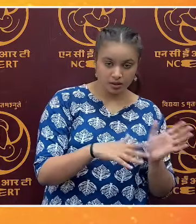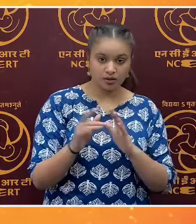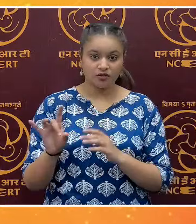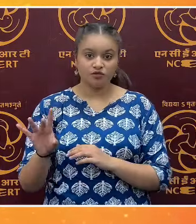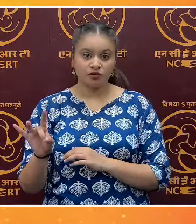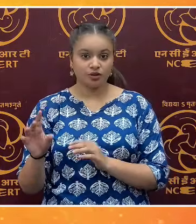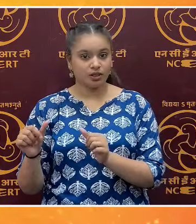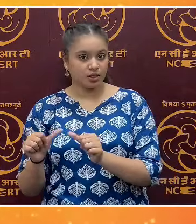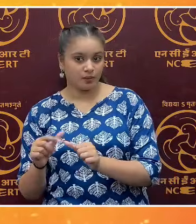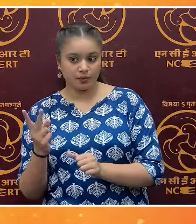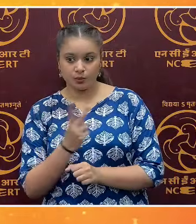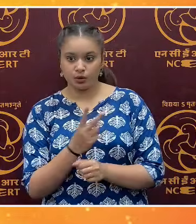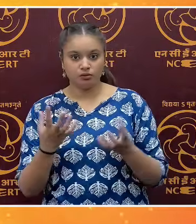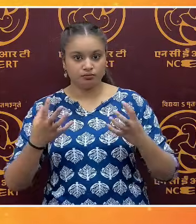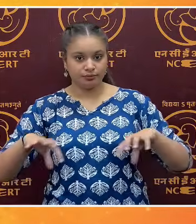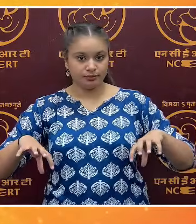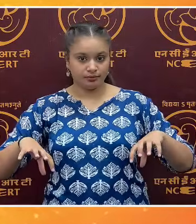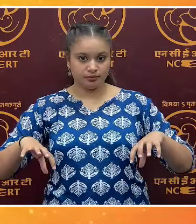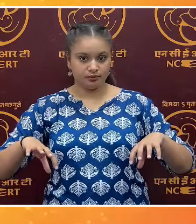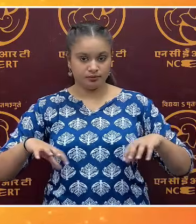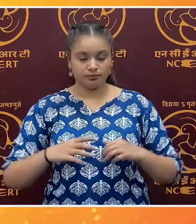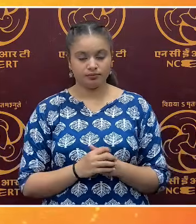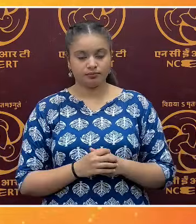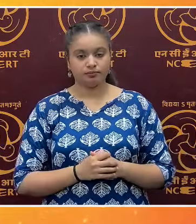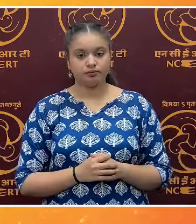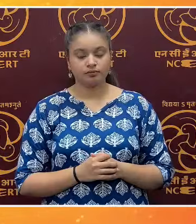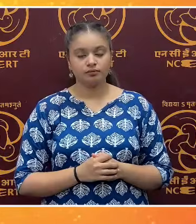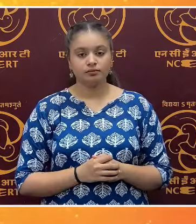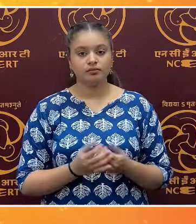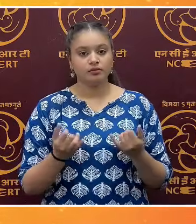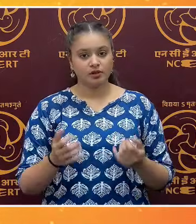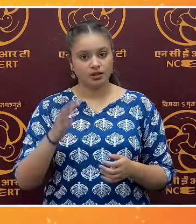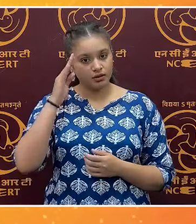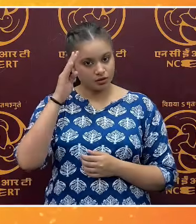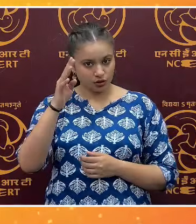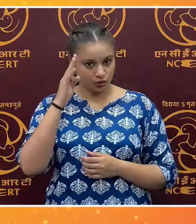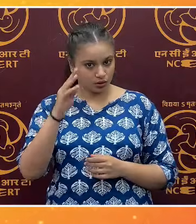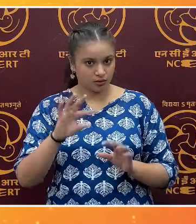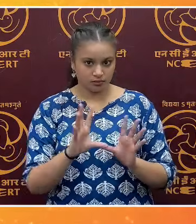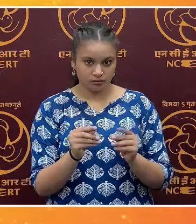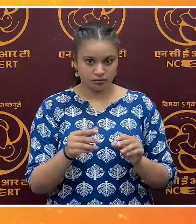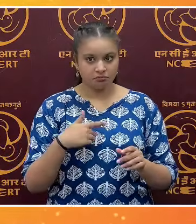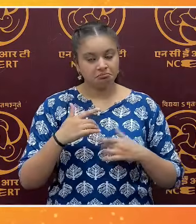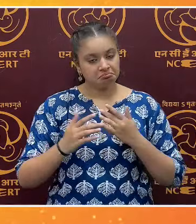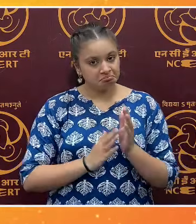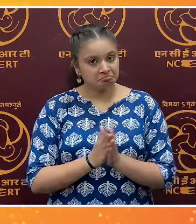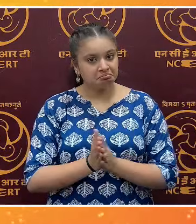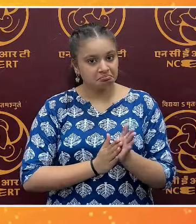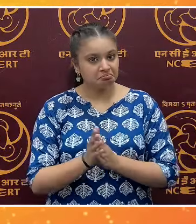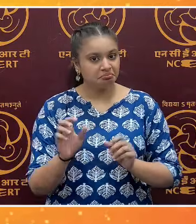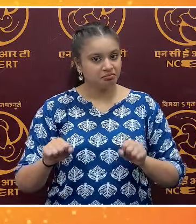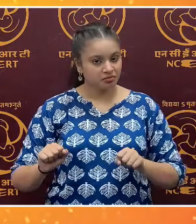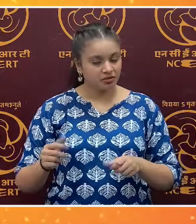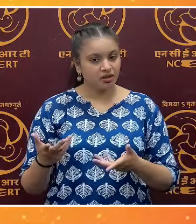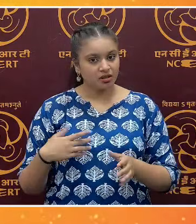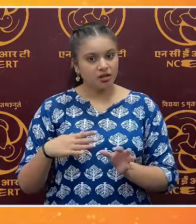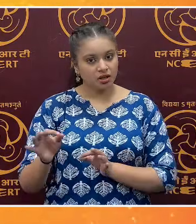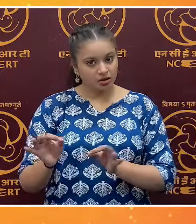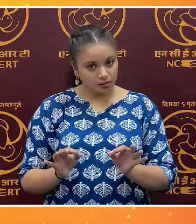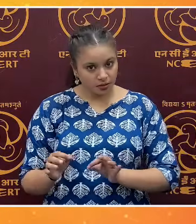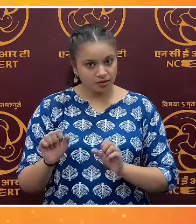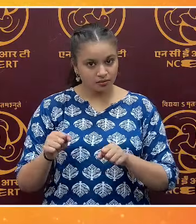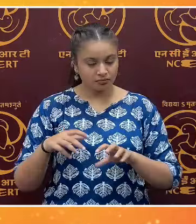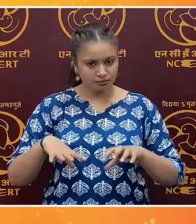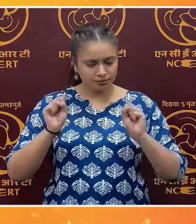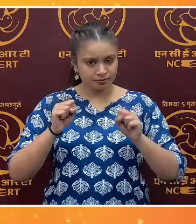is 15 ampere of circuit. Right. Okay, so this is a theory part. And very interesting. It's explained through a very catchy